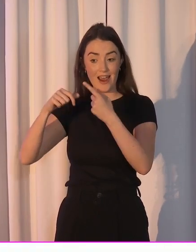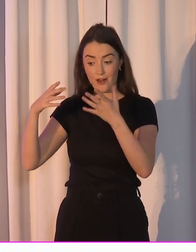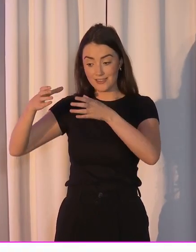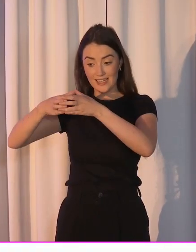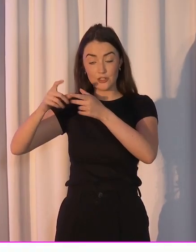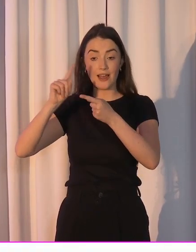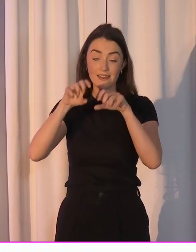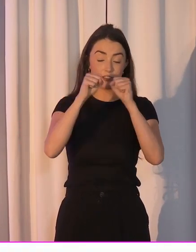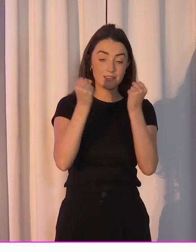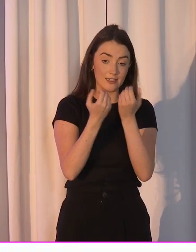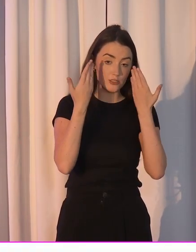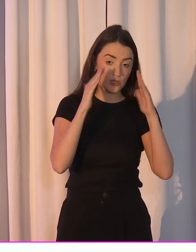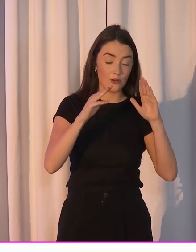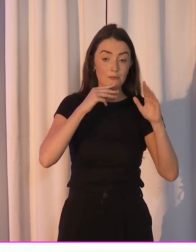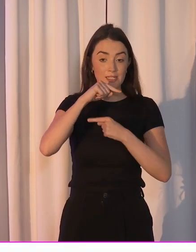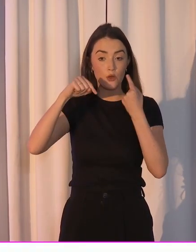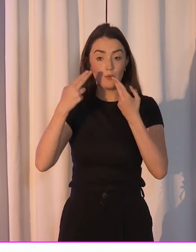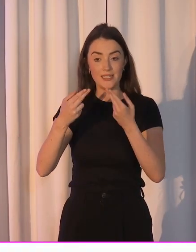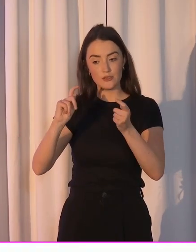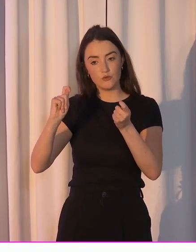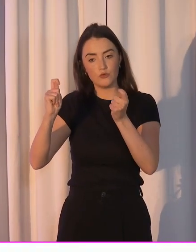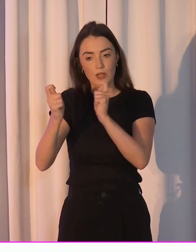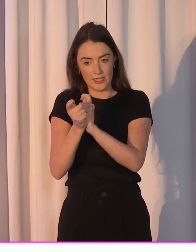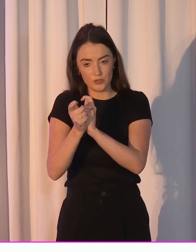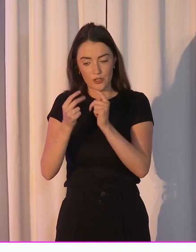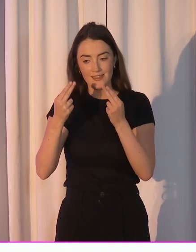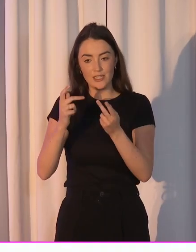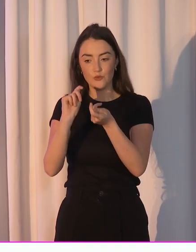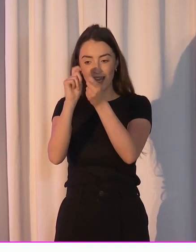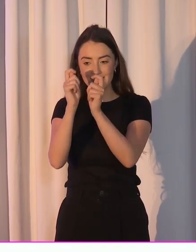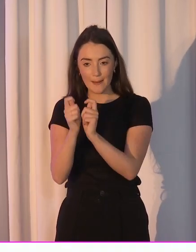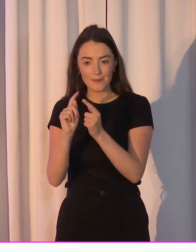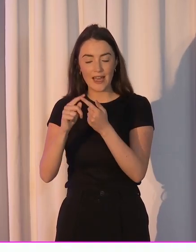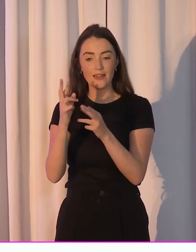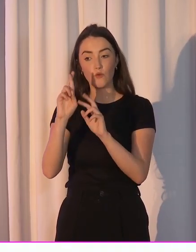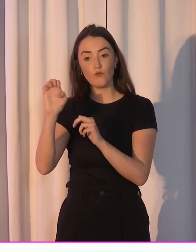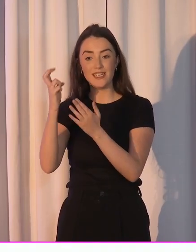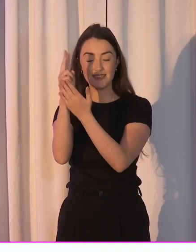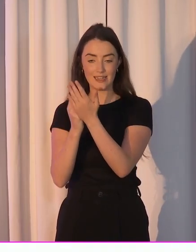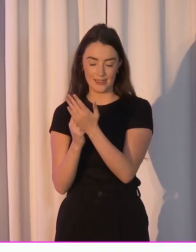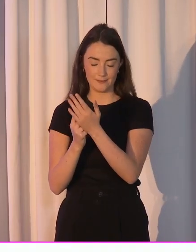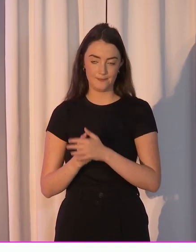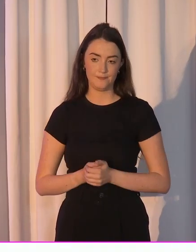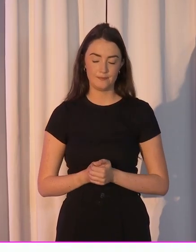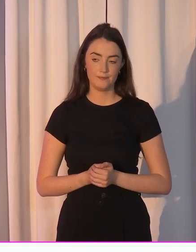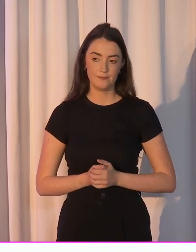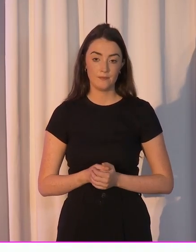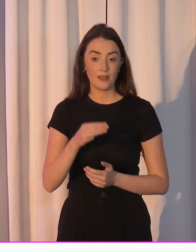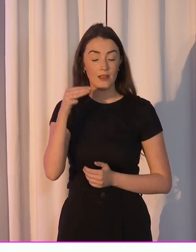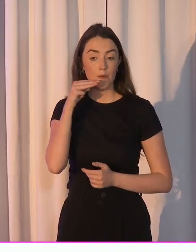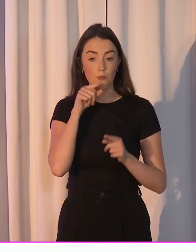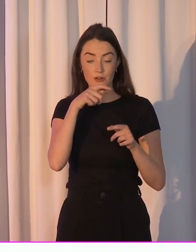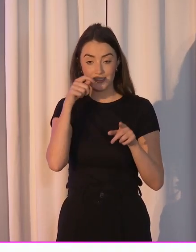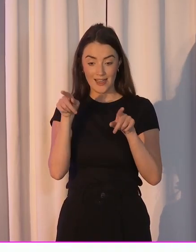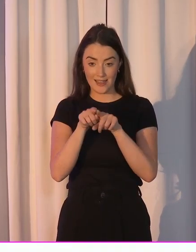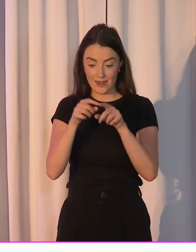society. So we need to shift, we need to adapt, and we need to redesign these frameworks. So it's important to restate that all of this